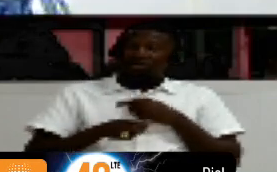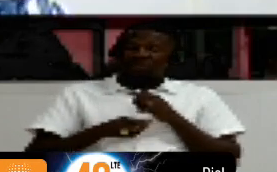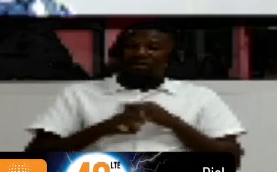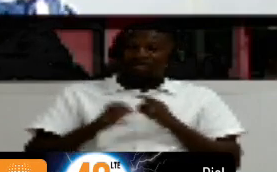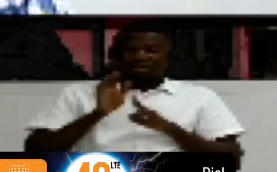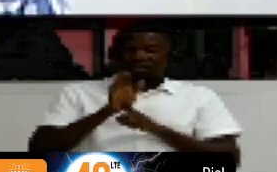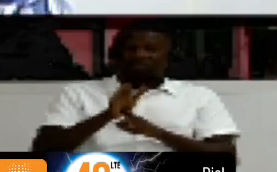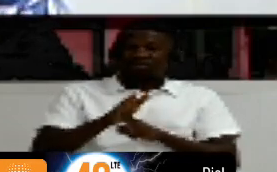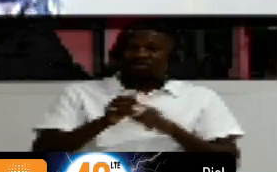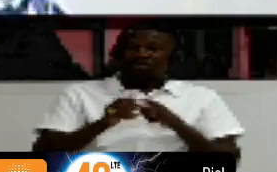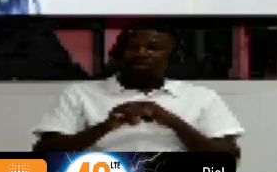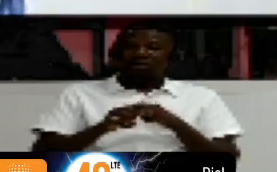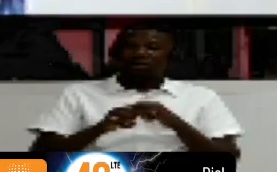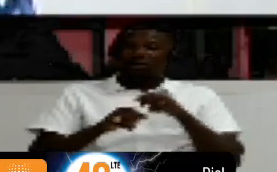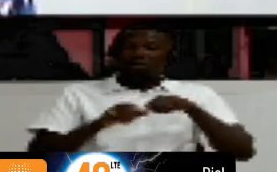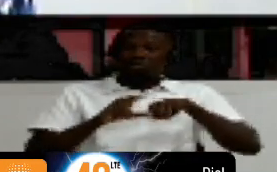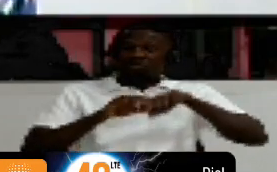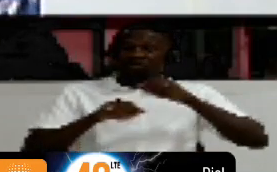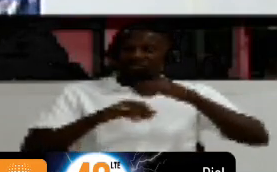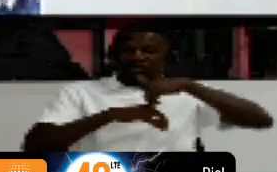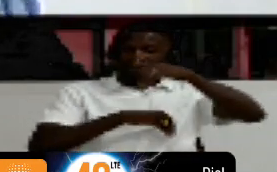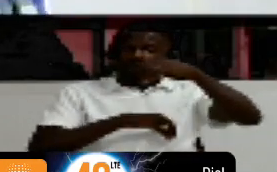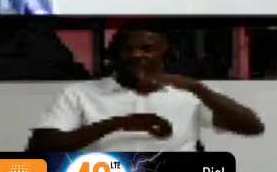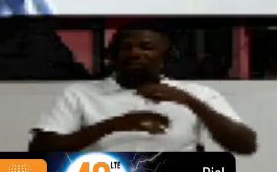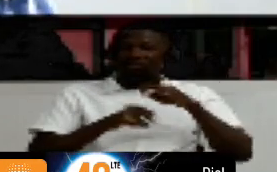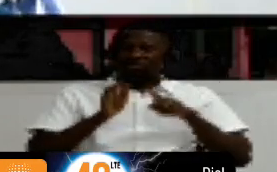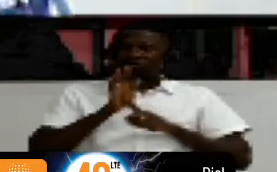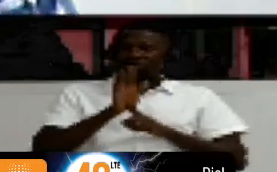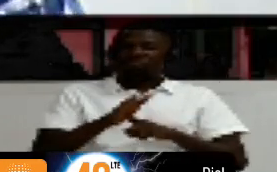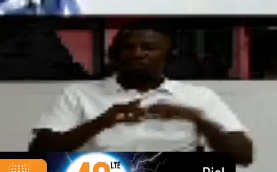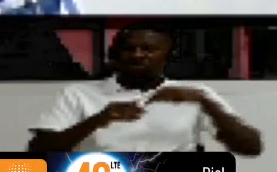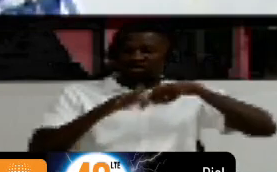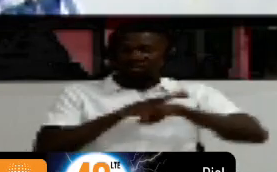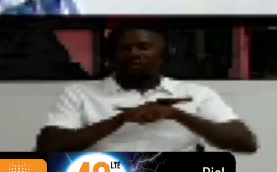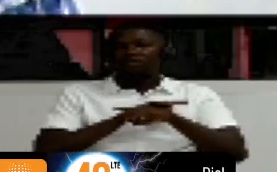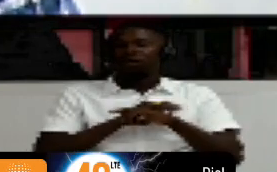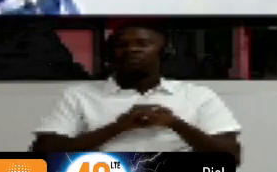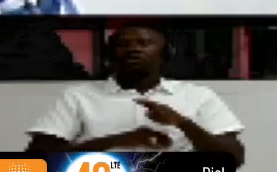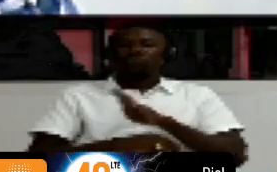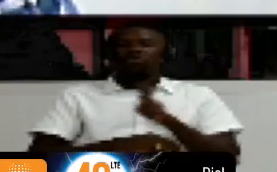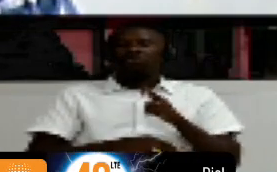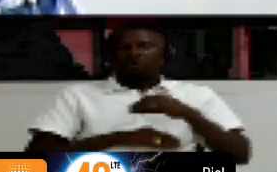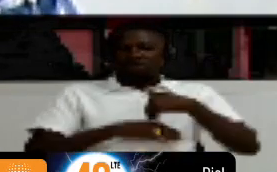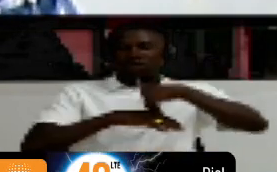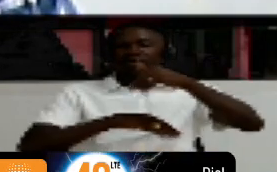representing the bone from outside instead of being put inside.